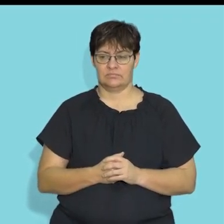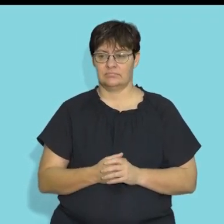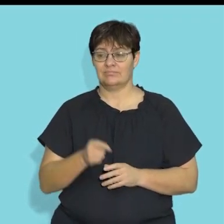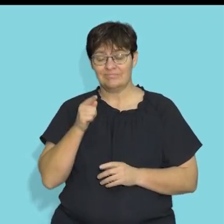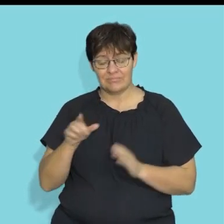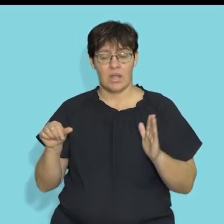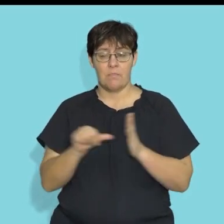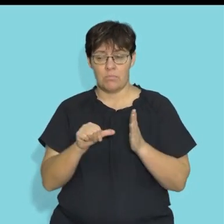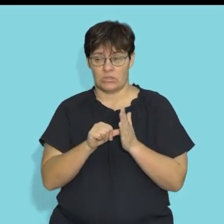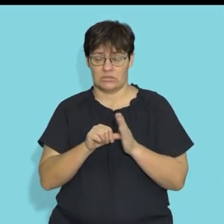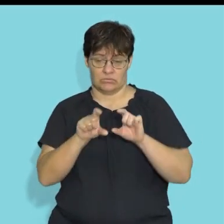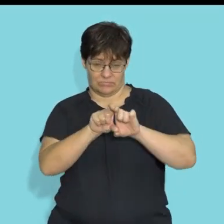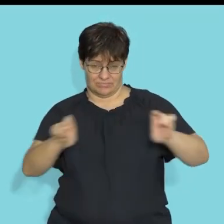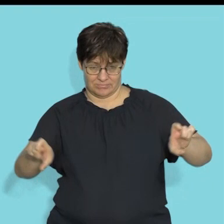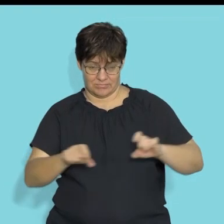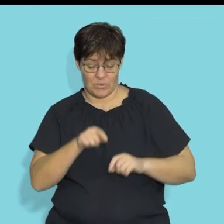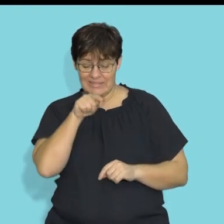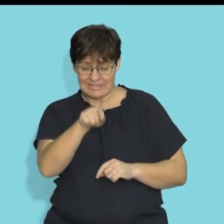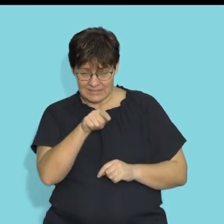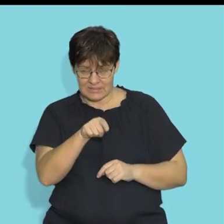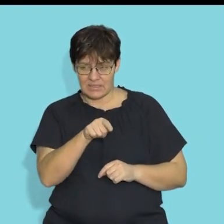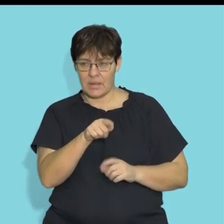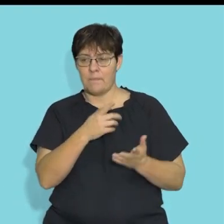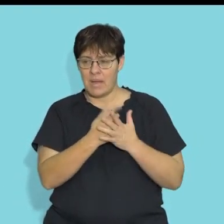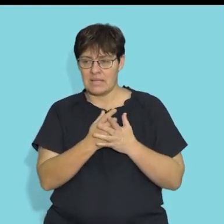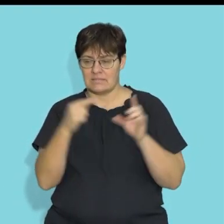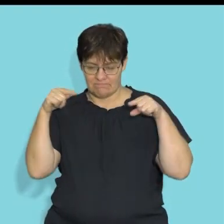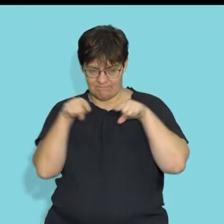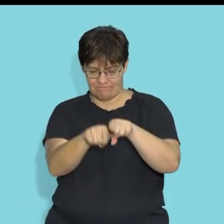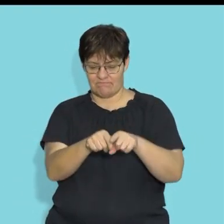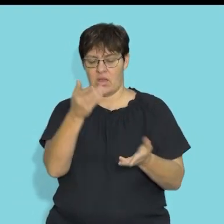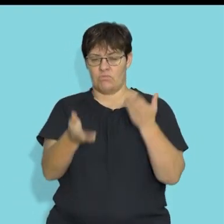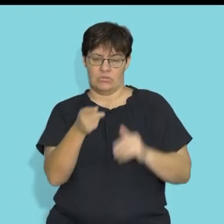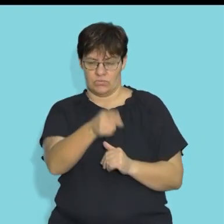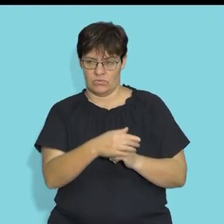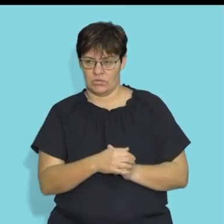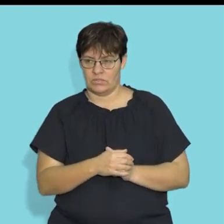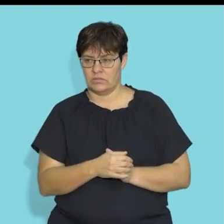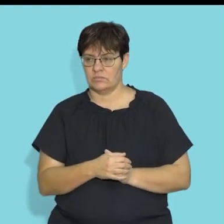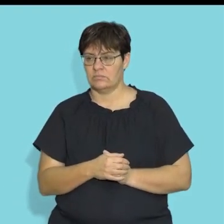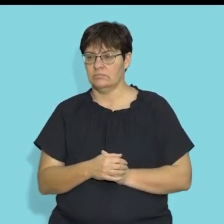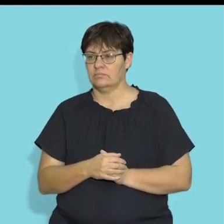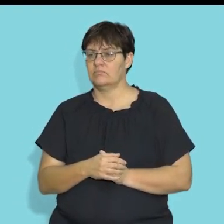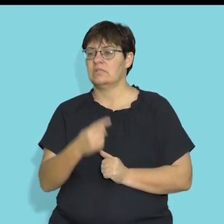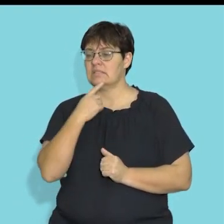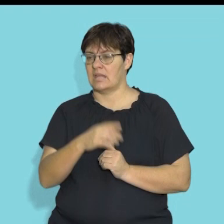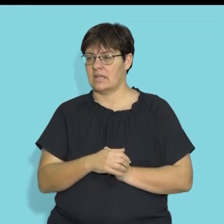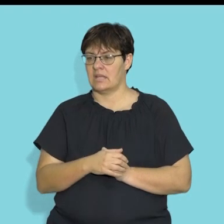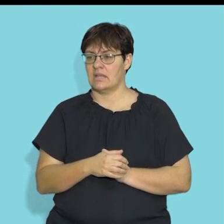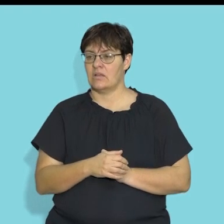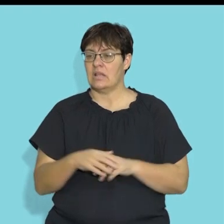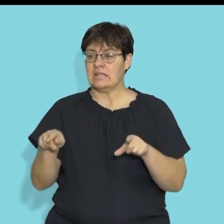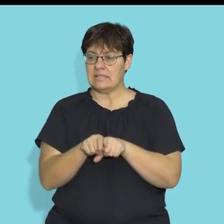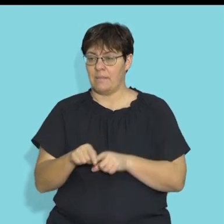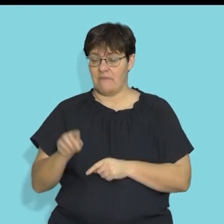is a very important row because this row needs to be aligned with the ratio. So we can now say, to have